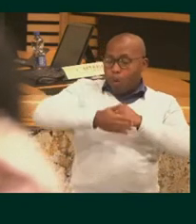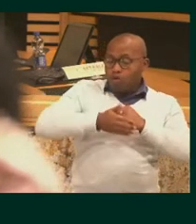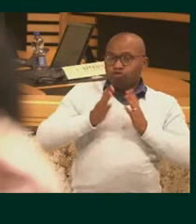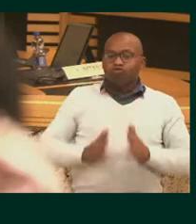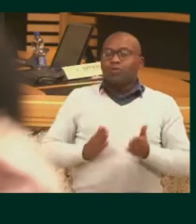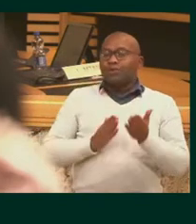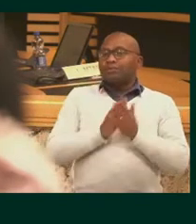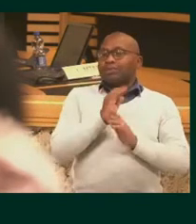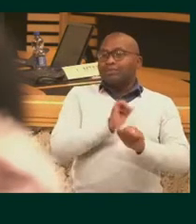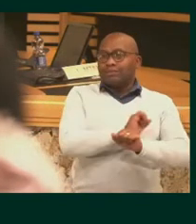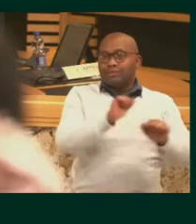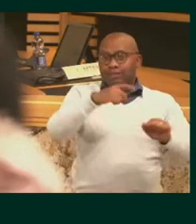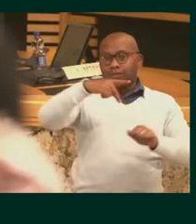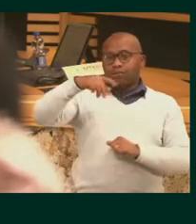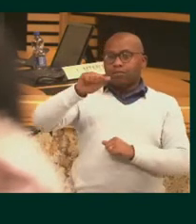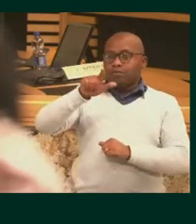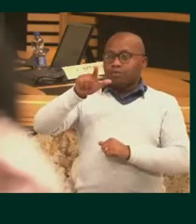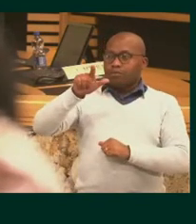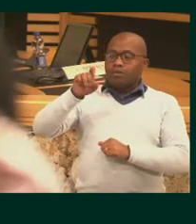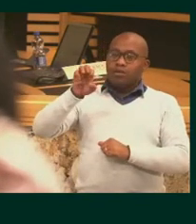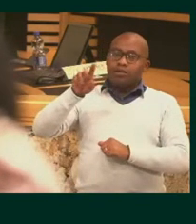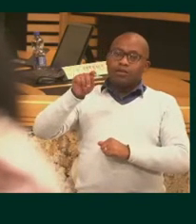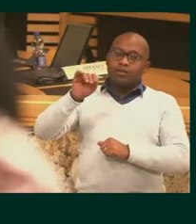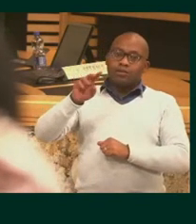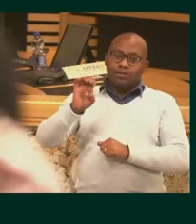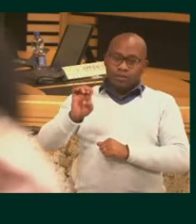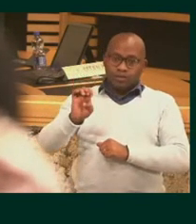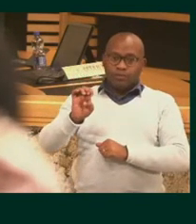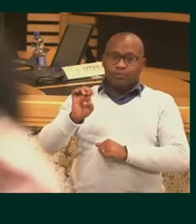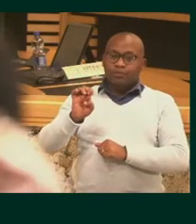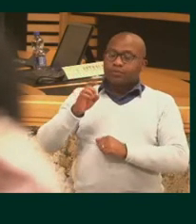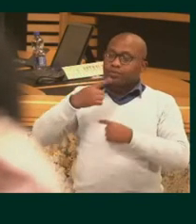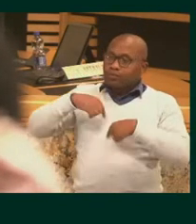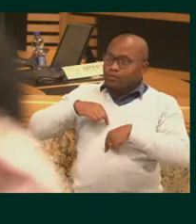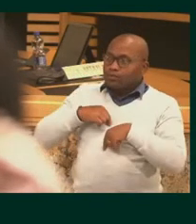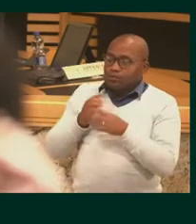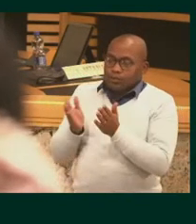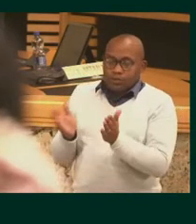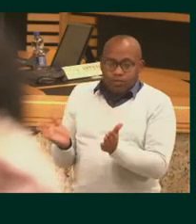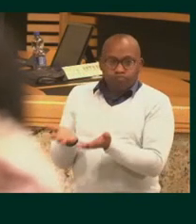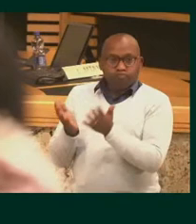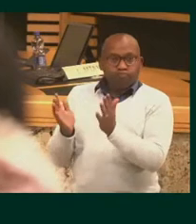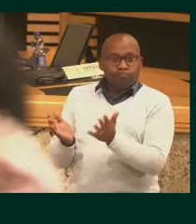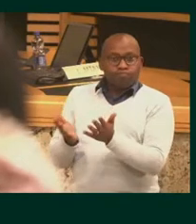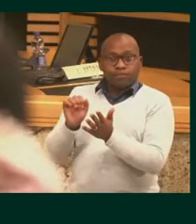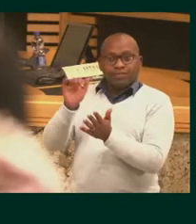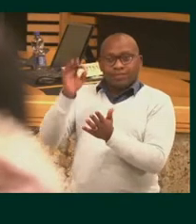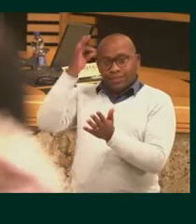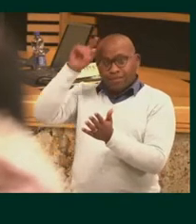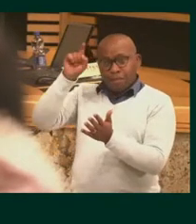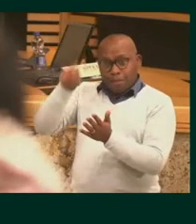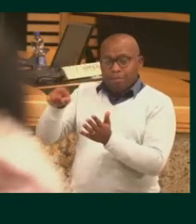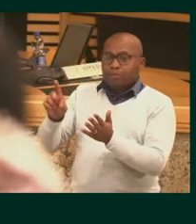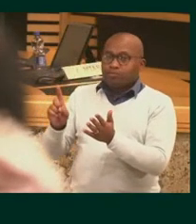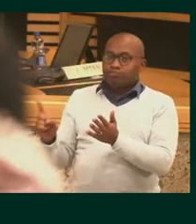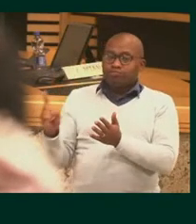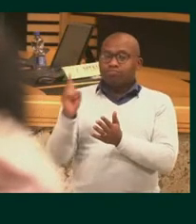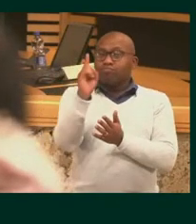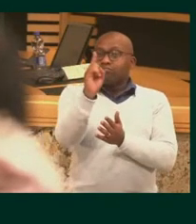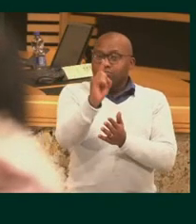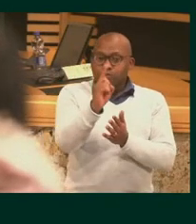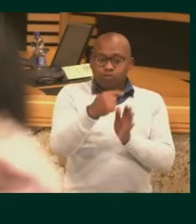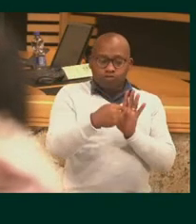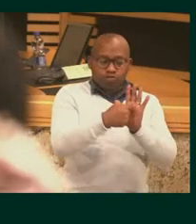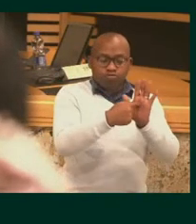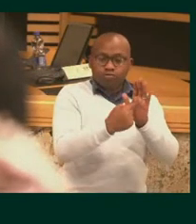Palestinian and Israelites we encourage our government to provide humanitarian Aid and support to alleviate the suffering of the